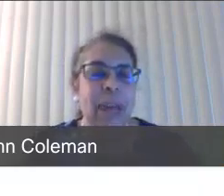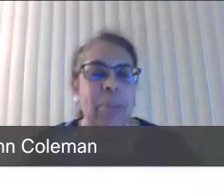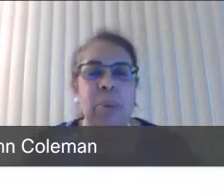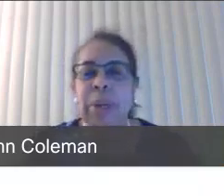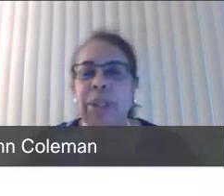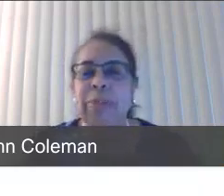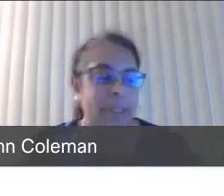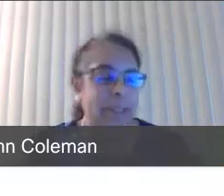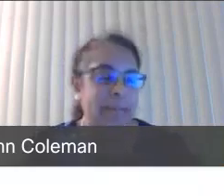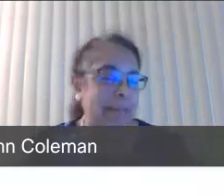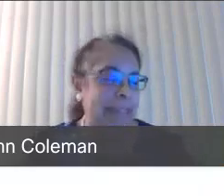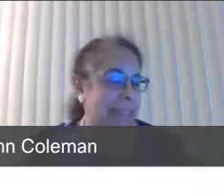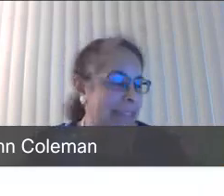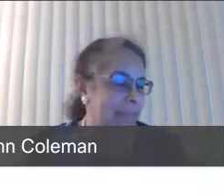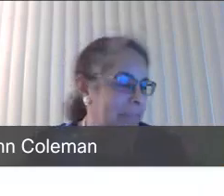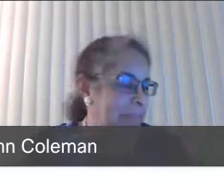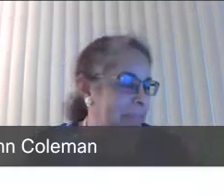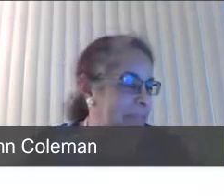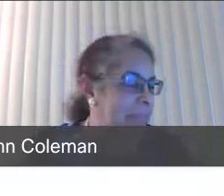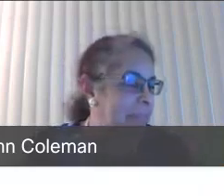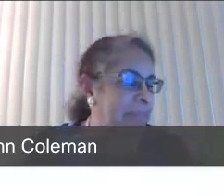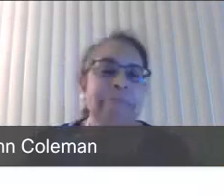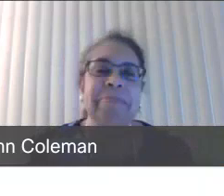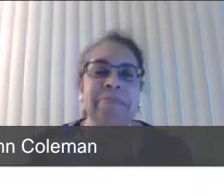presentation on our capital budget.